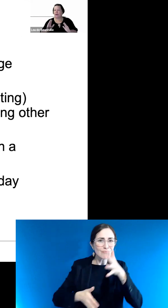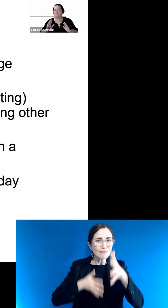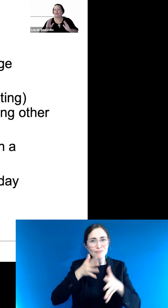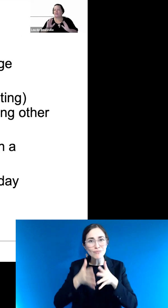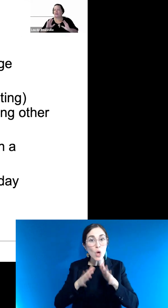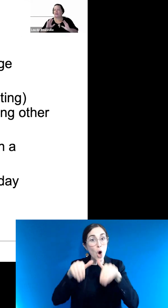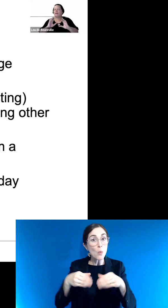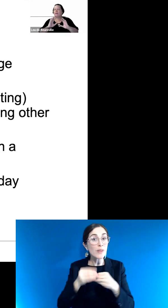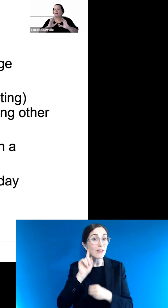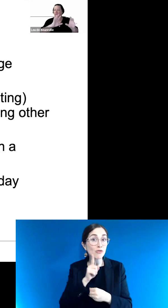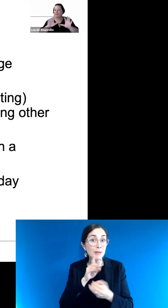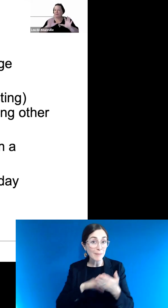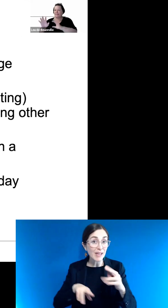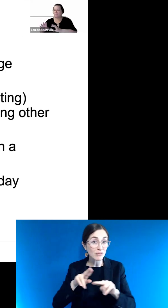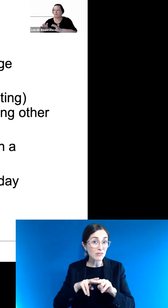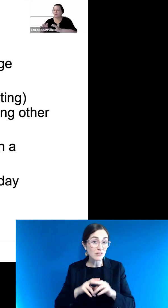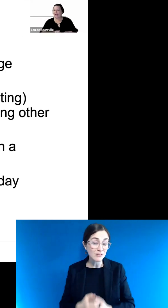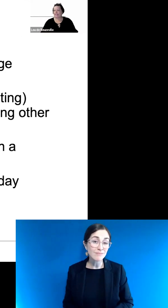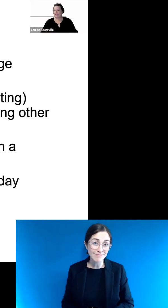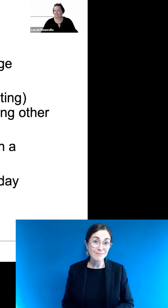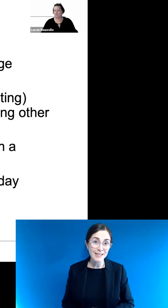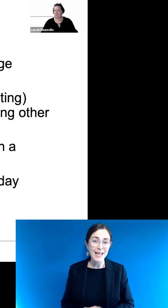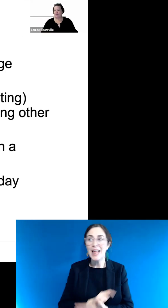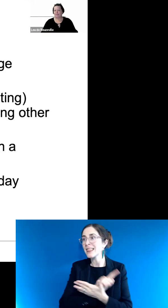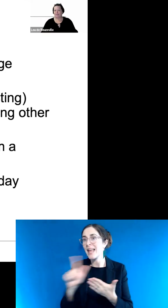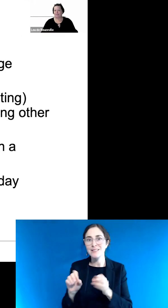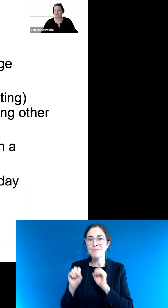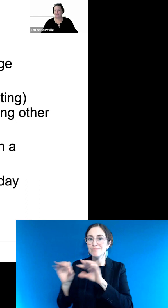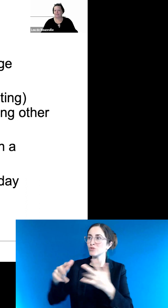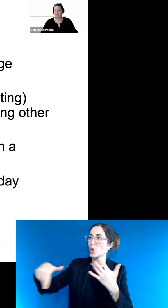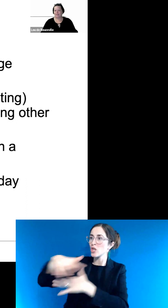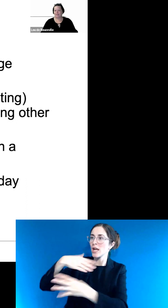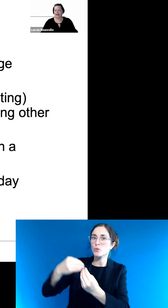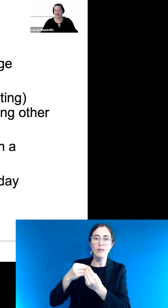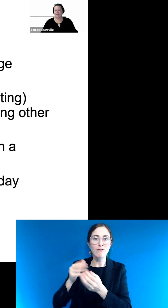lots of signing, and then they've put them in places where they get access to fluent signers.